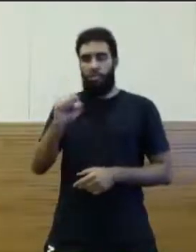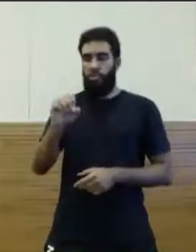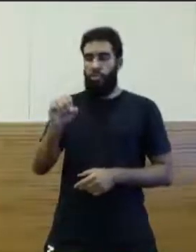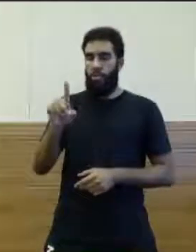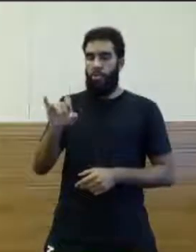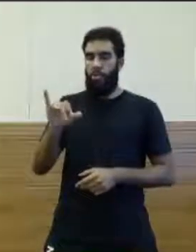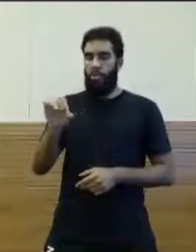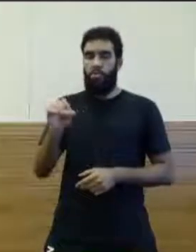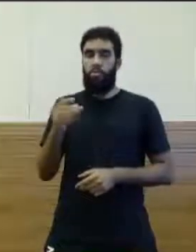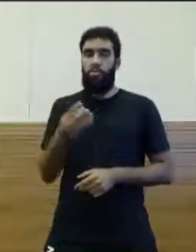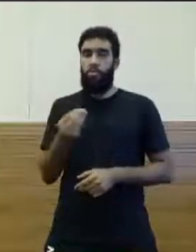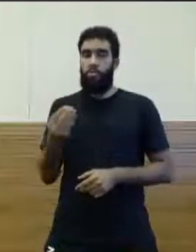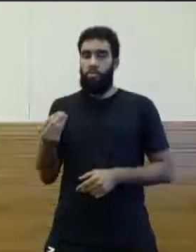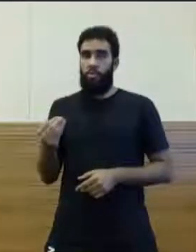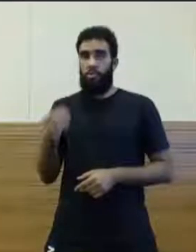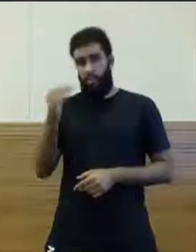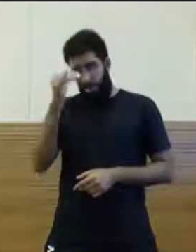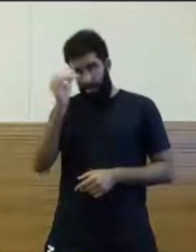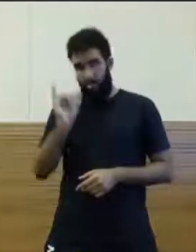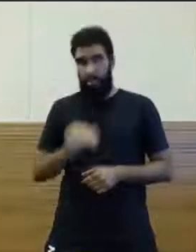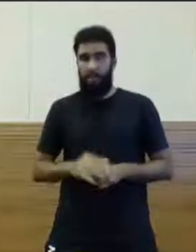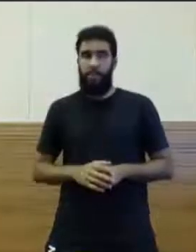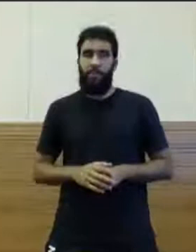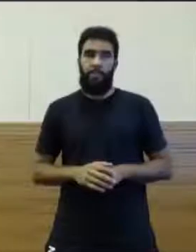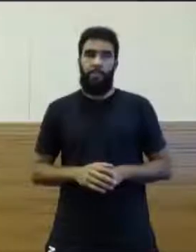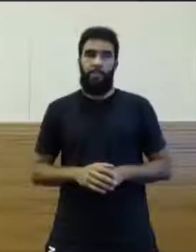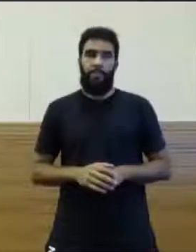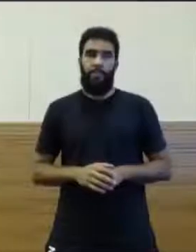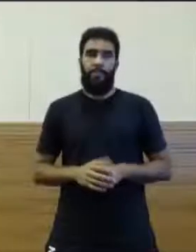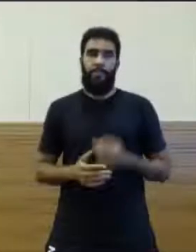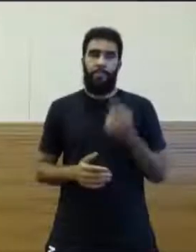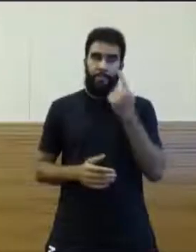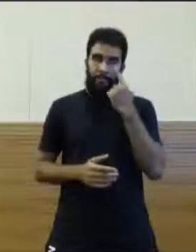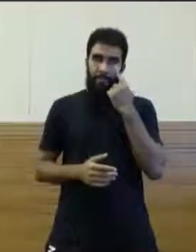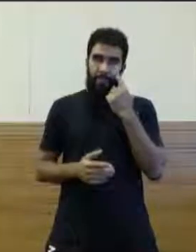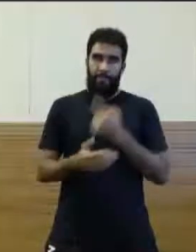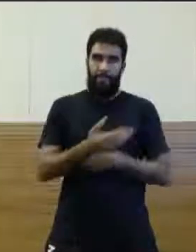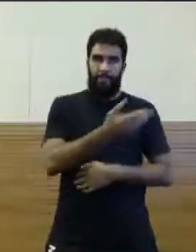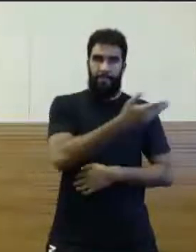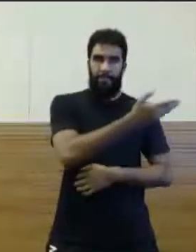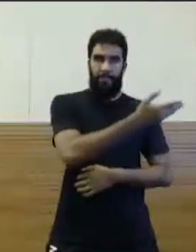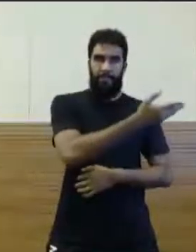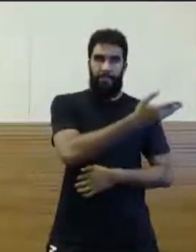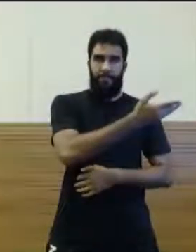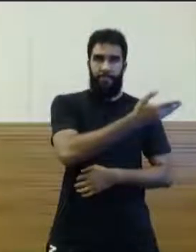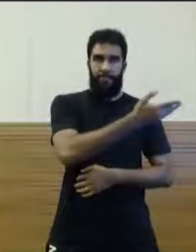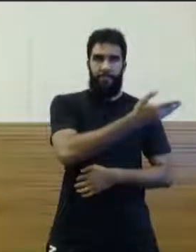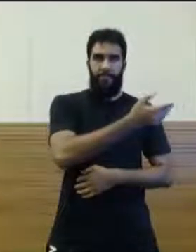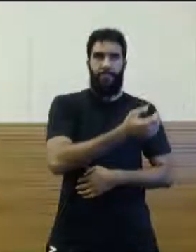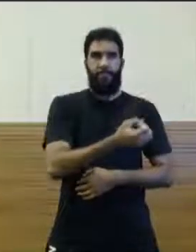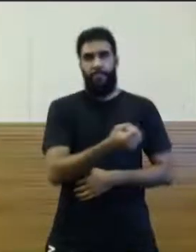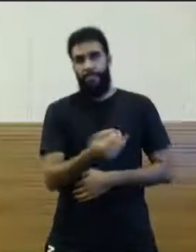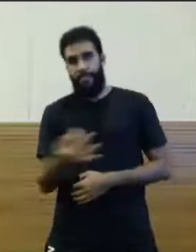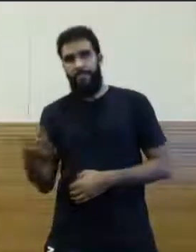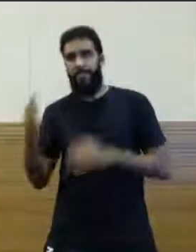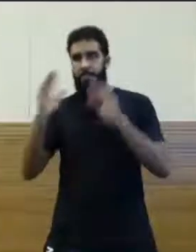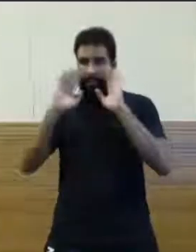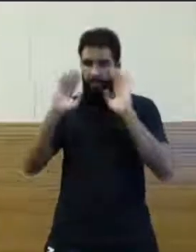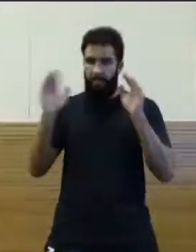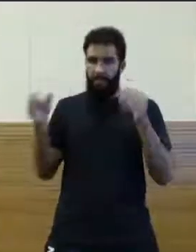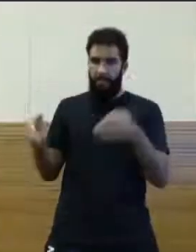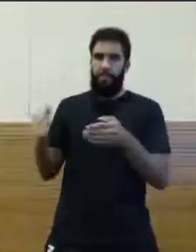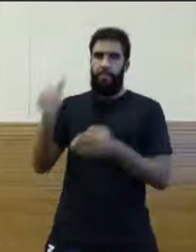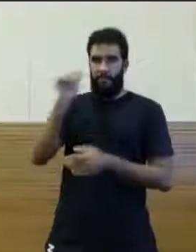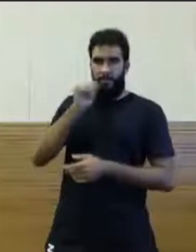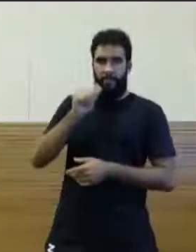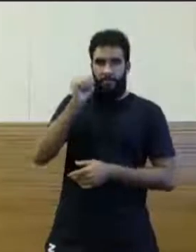canned visual. foods and others with high Estos son los sodium. mensajes que tenemos So, incluidos just en for el you to Guideline. see, there are many messages that are directed